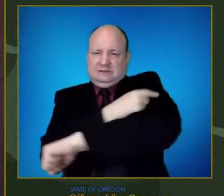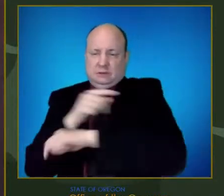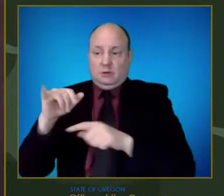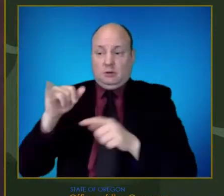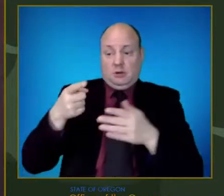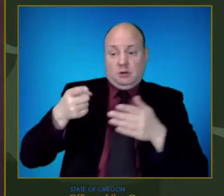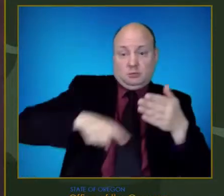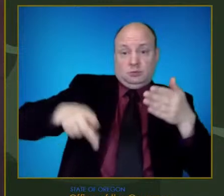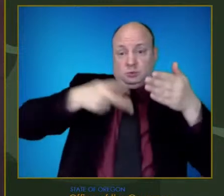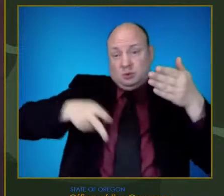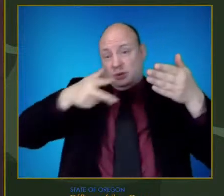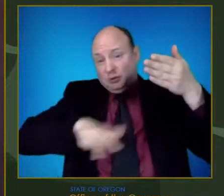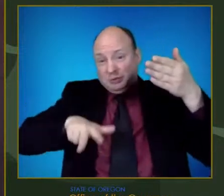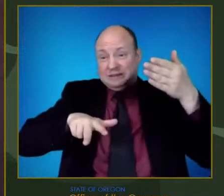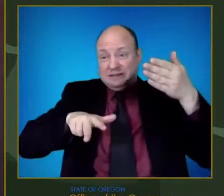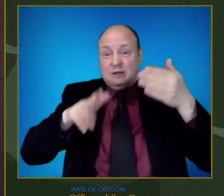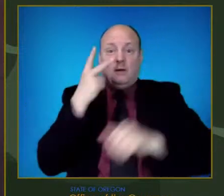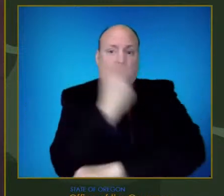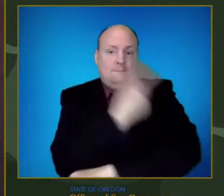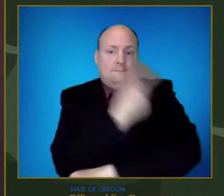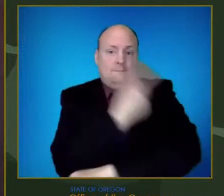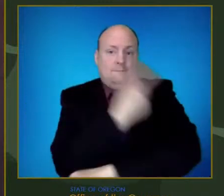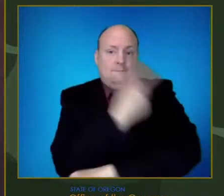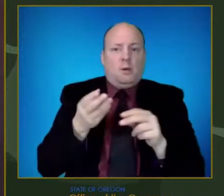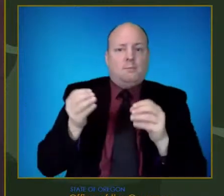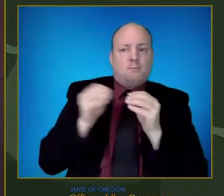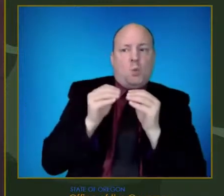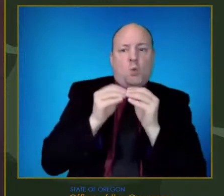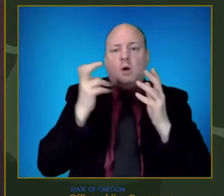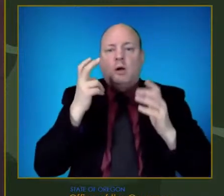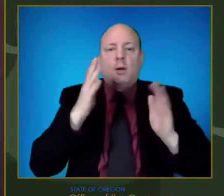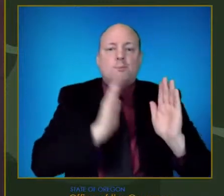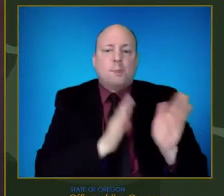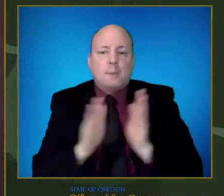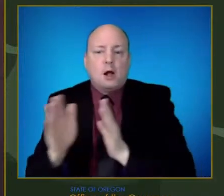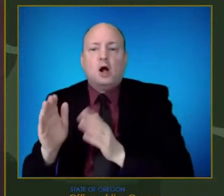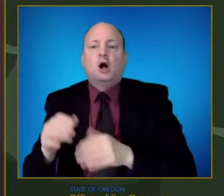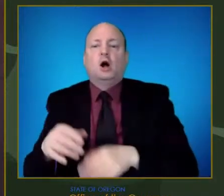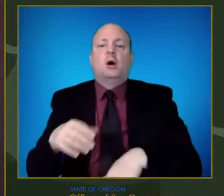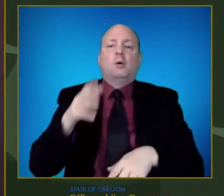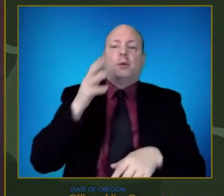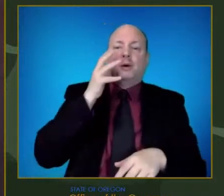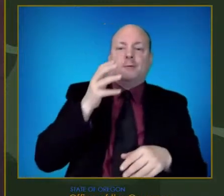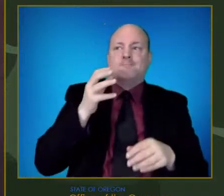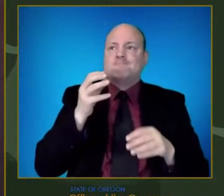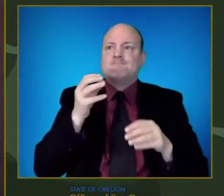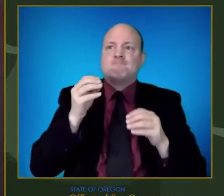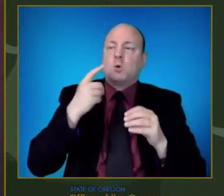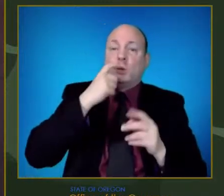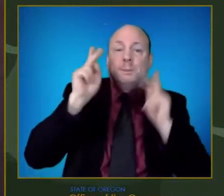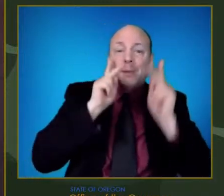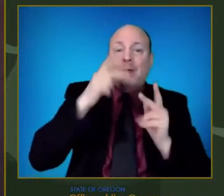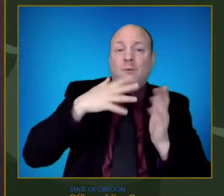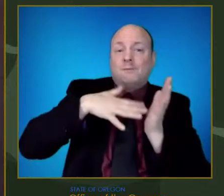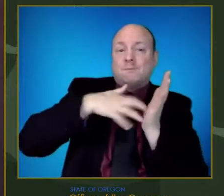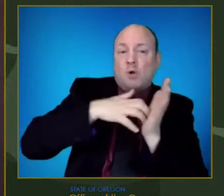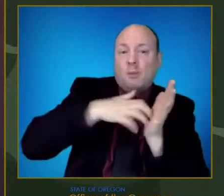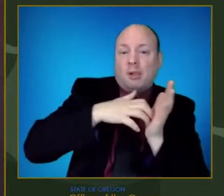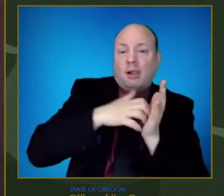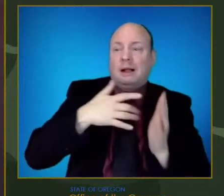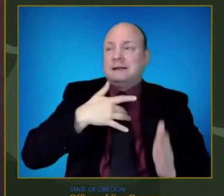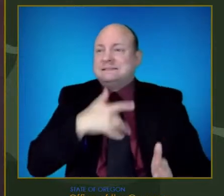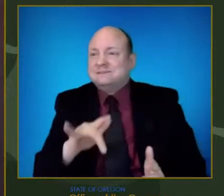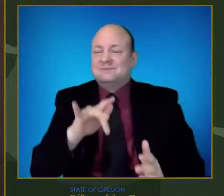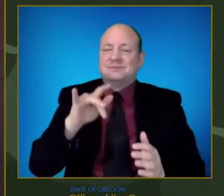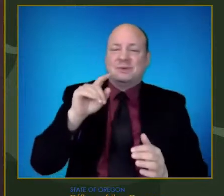on prioritizing our most vulnerable and ensuring access to the vaccine for everyone.